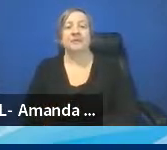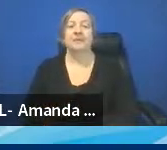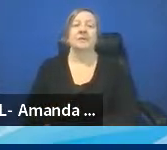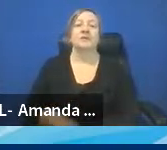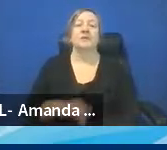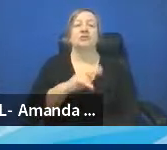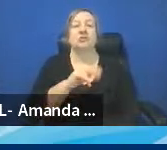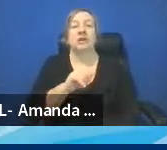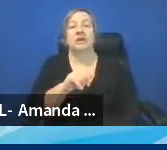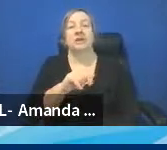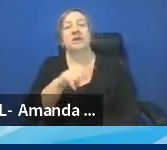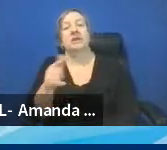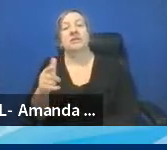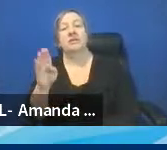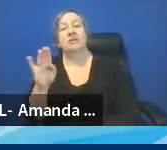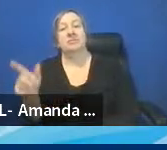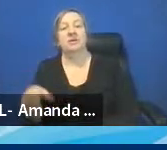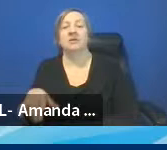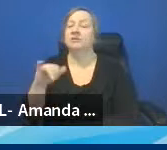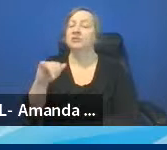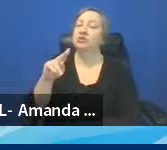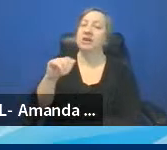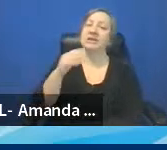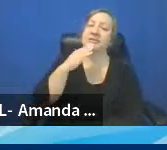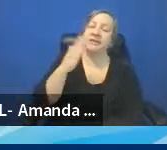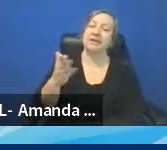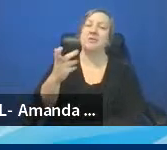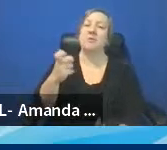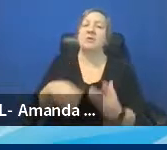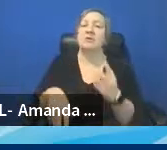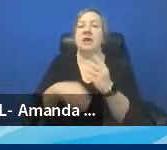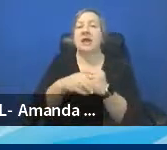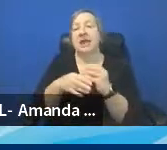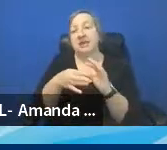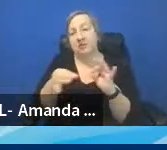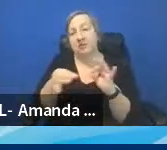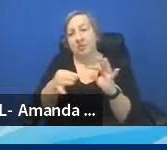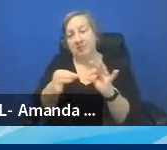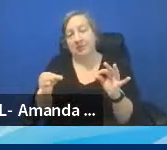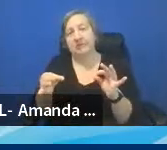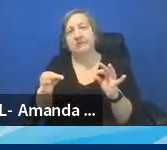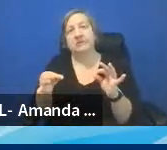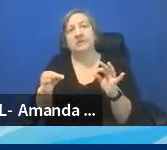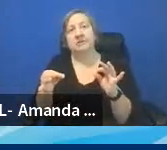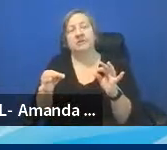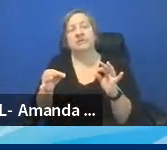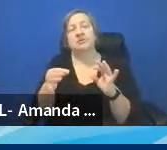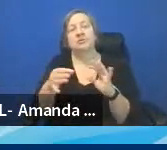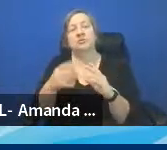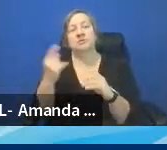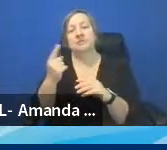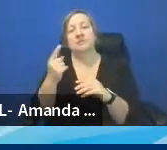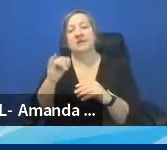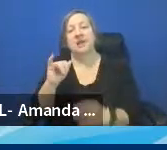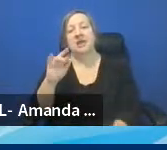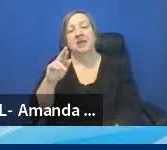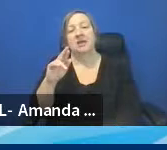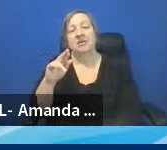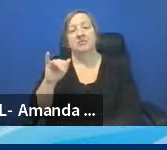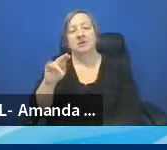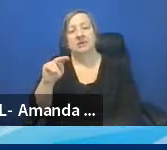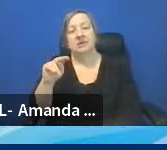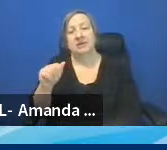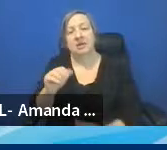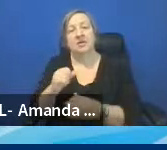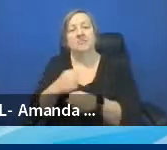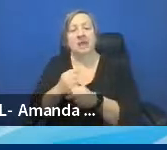Jana, and then Bill. Thank you. I just want to add a comment to a statement I think Irina made early in the